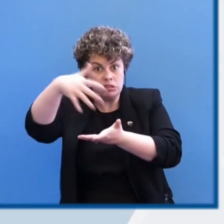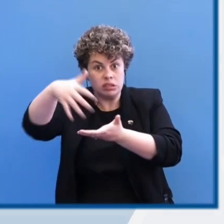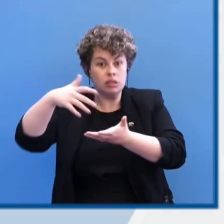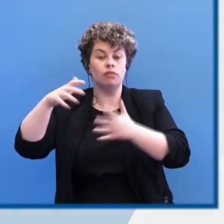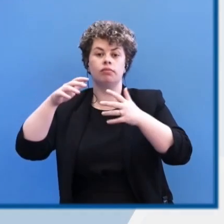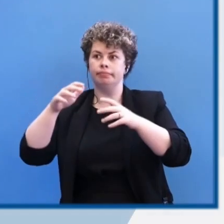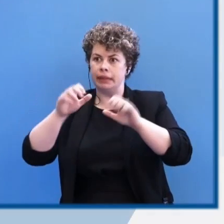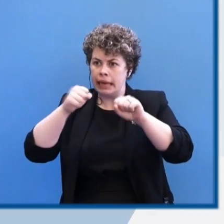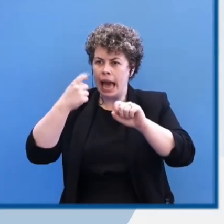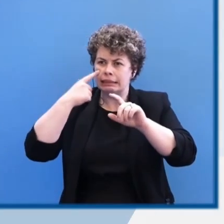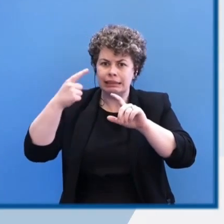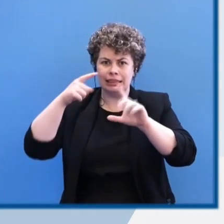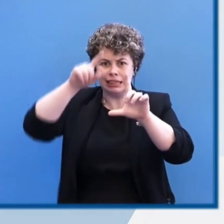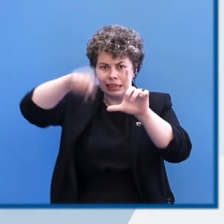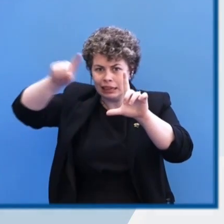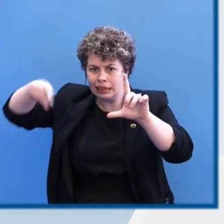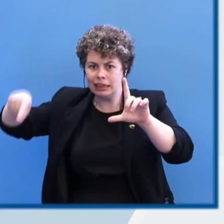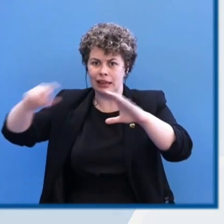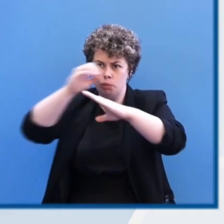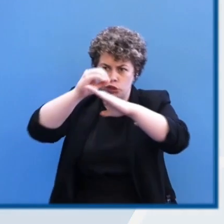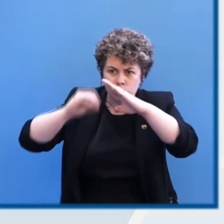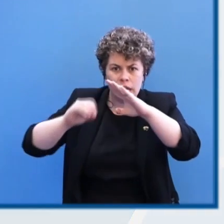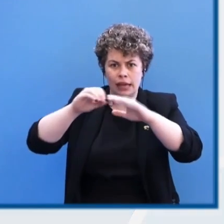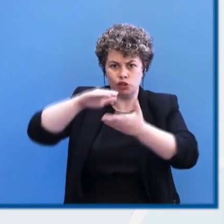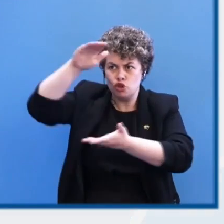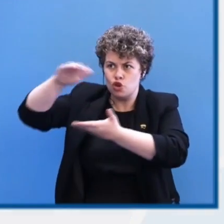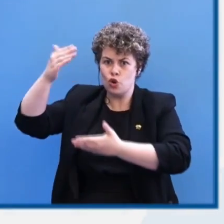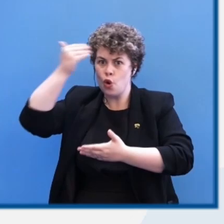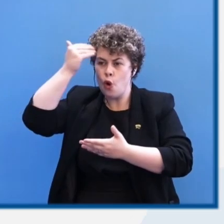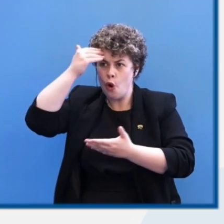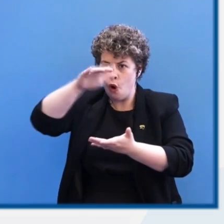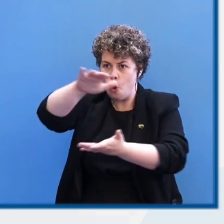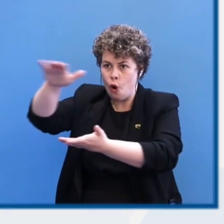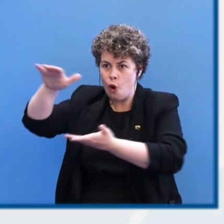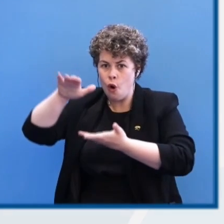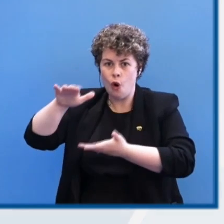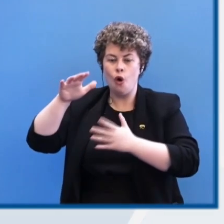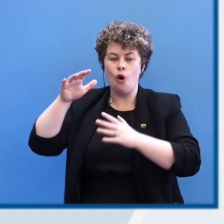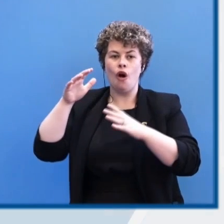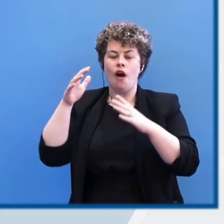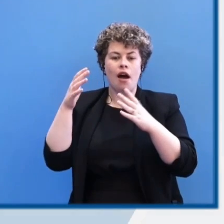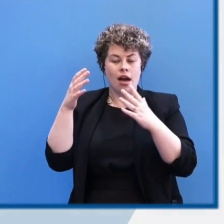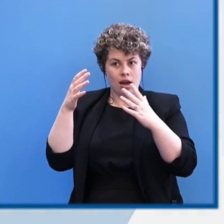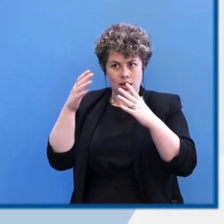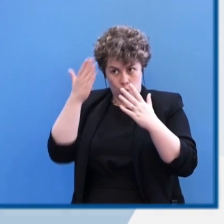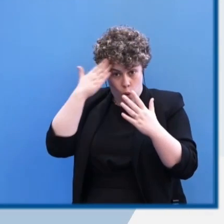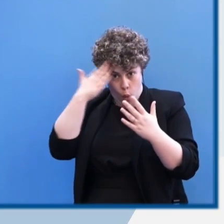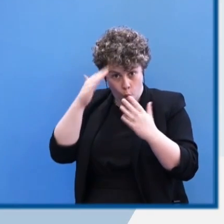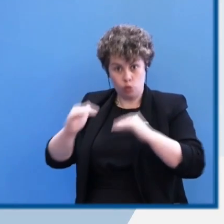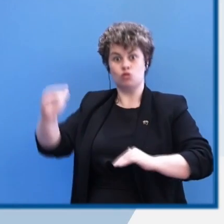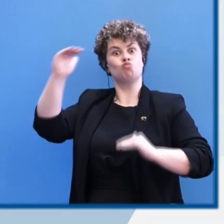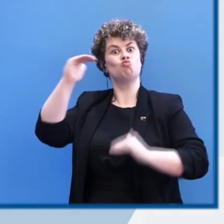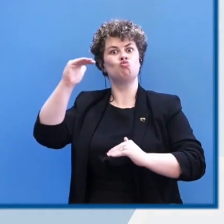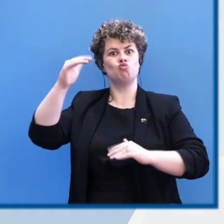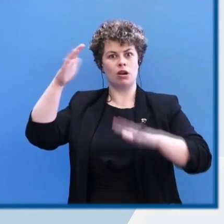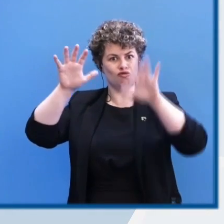So you shook your head. Does that mean you do not have enough information? You haven't enough data. So